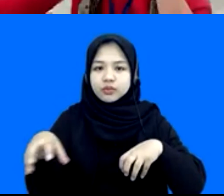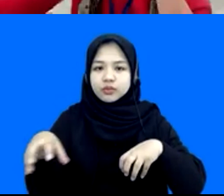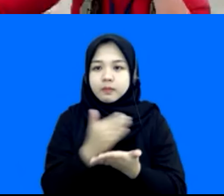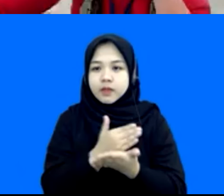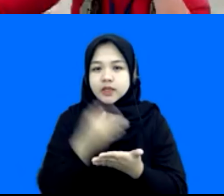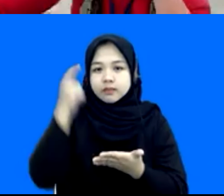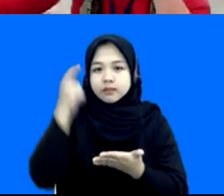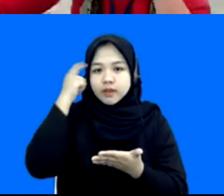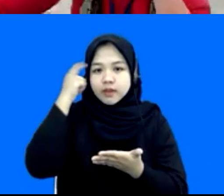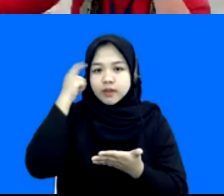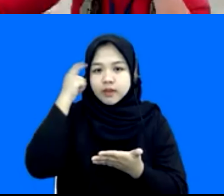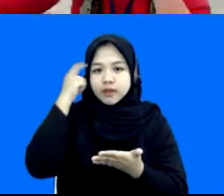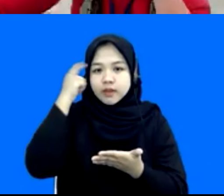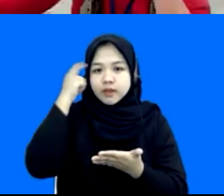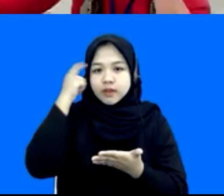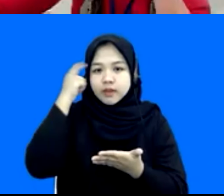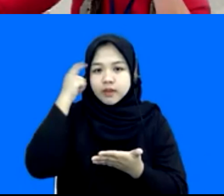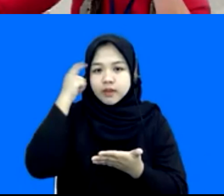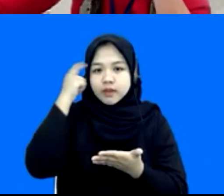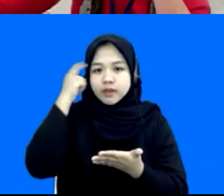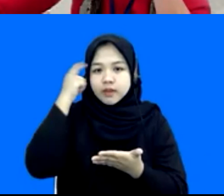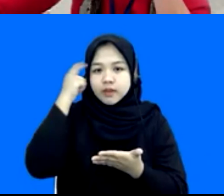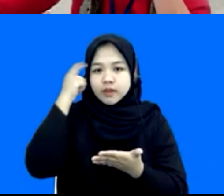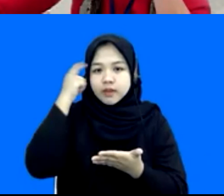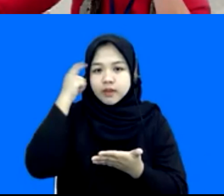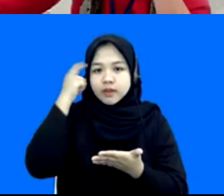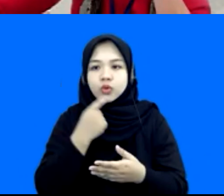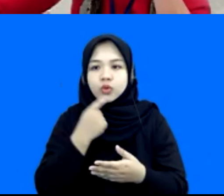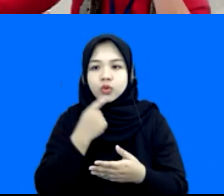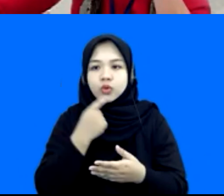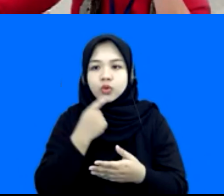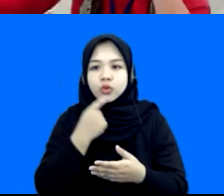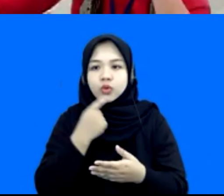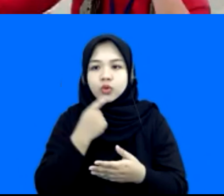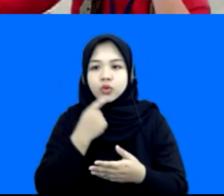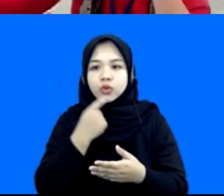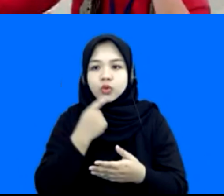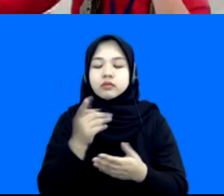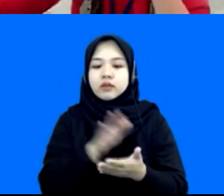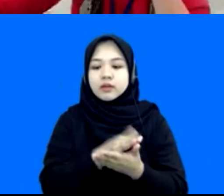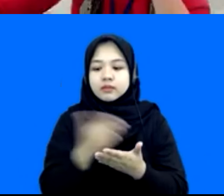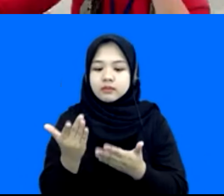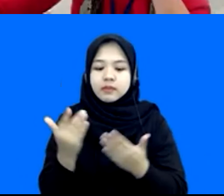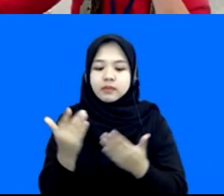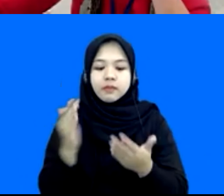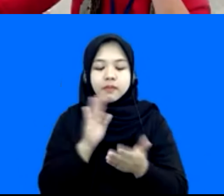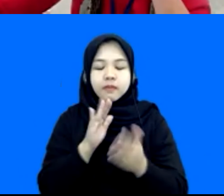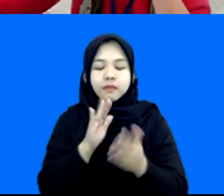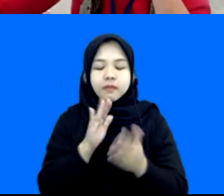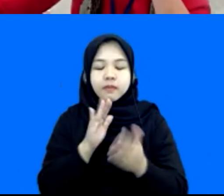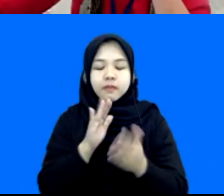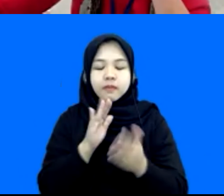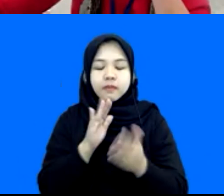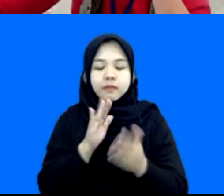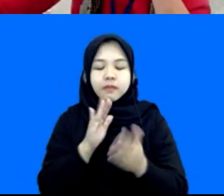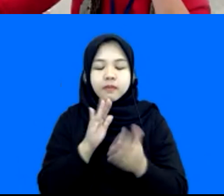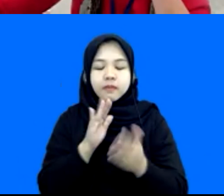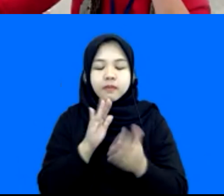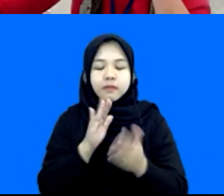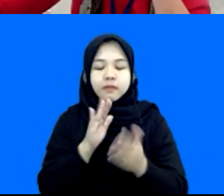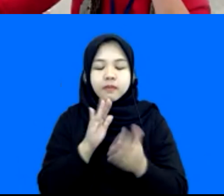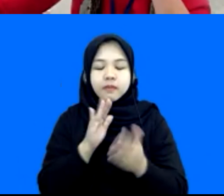transform it from the platform, an online platform for the Penang program, but for all adaptation